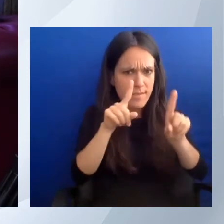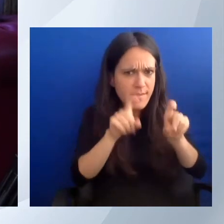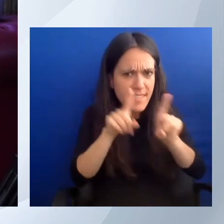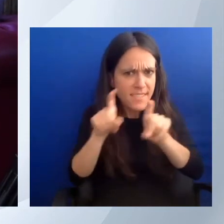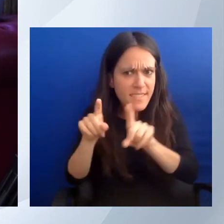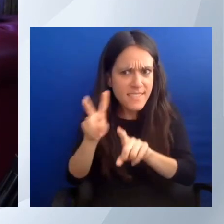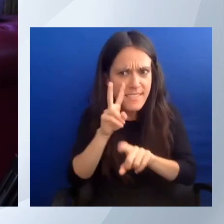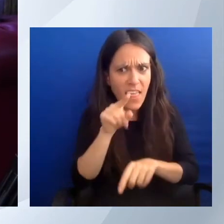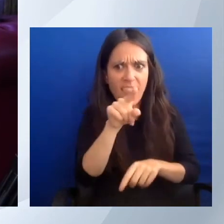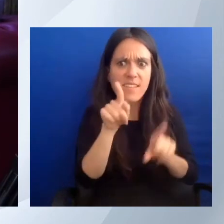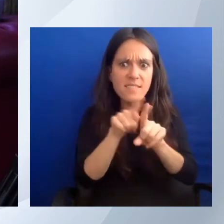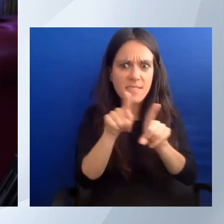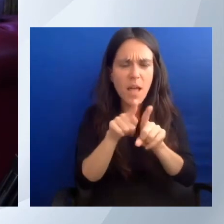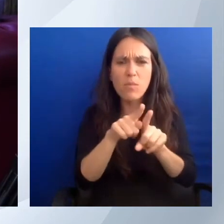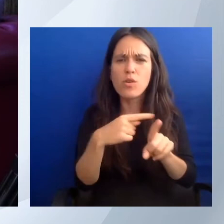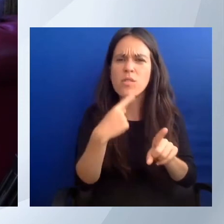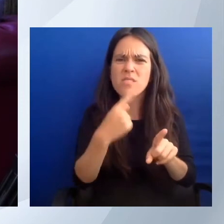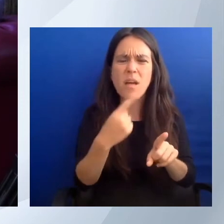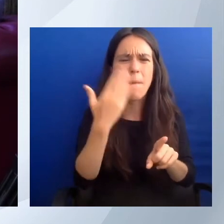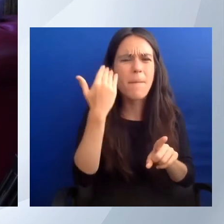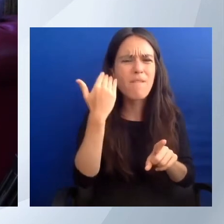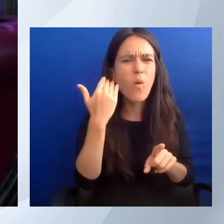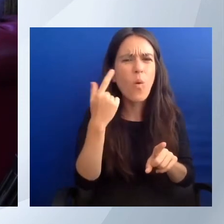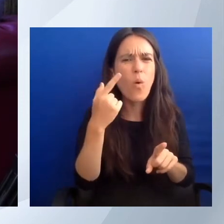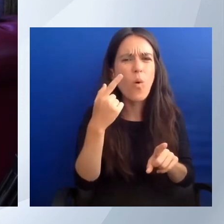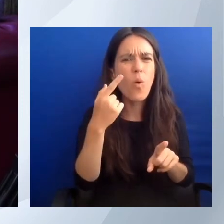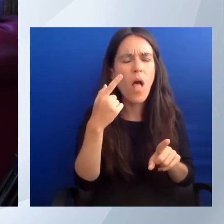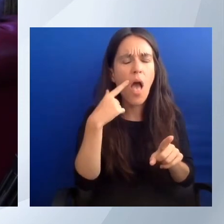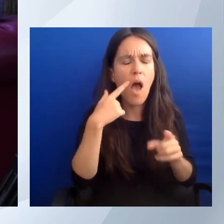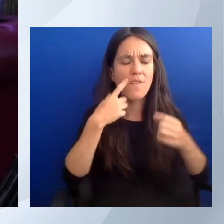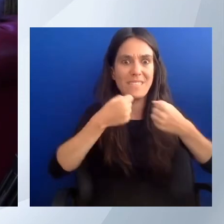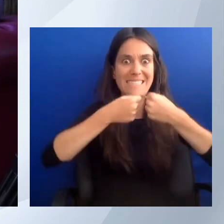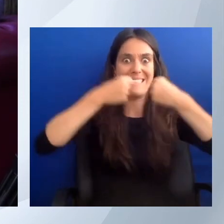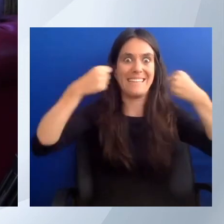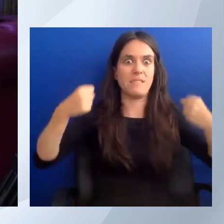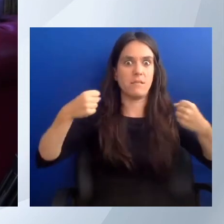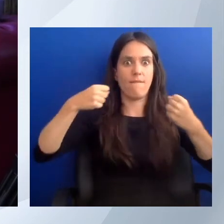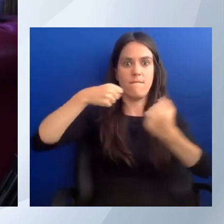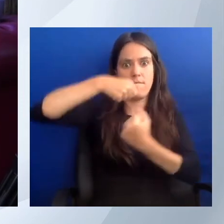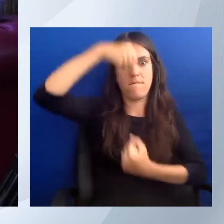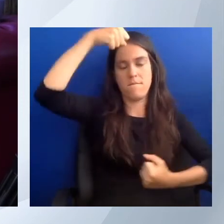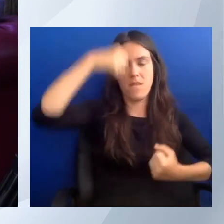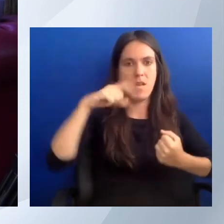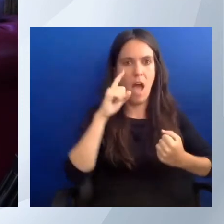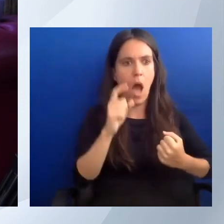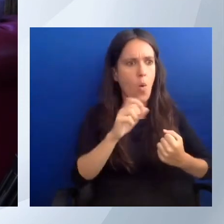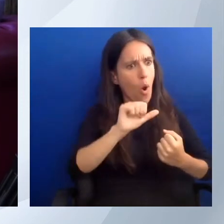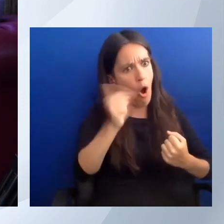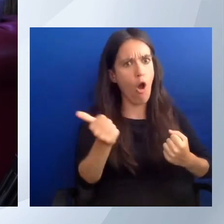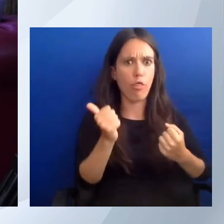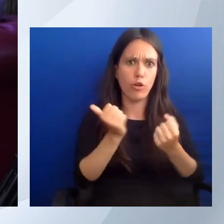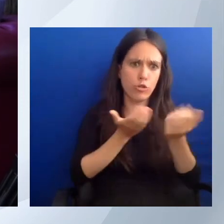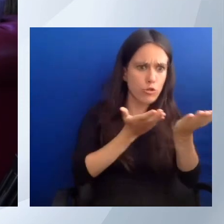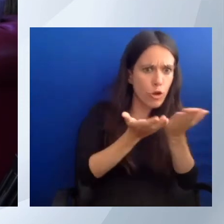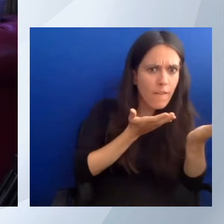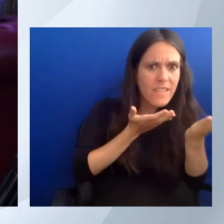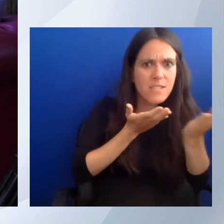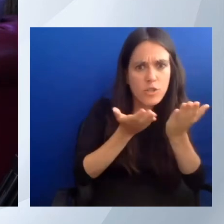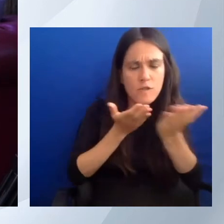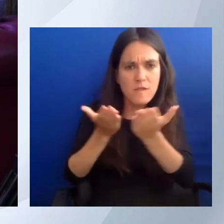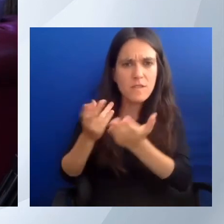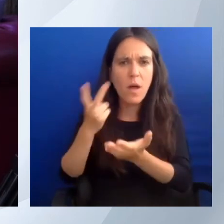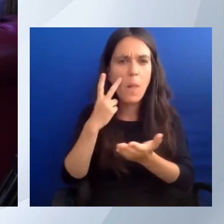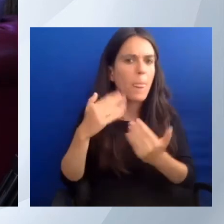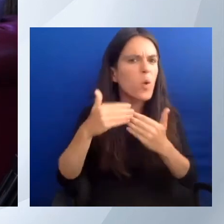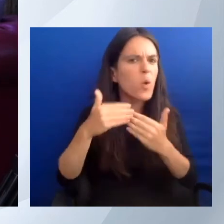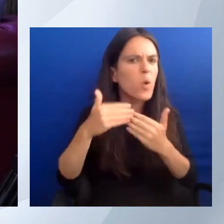is what you mentioned before, is the extensibility and all the other services you can use. So what is your next project you're